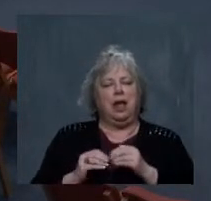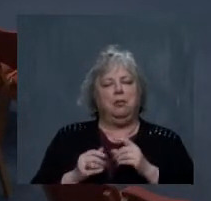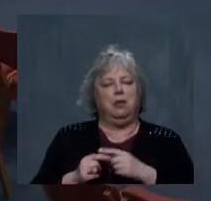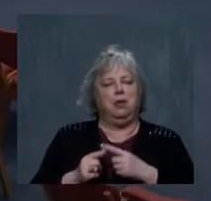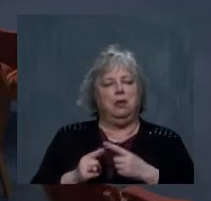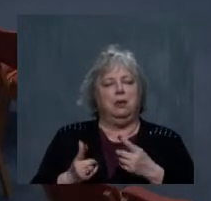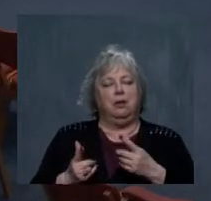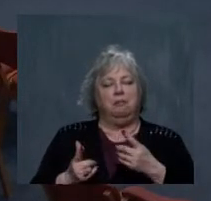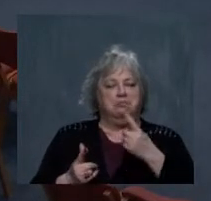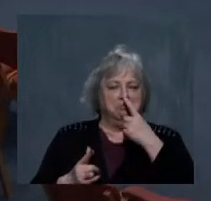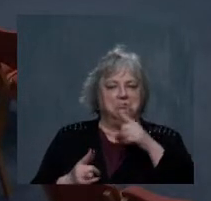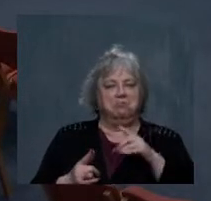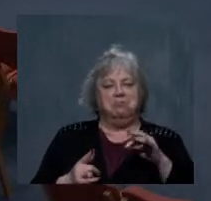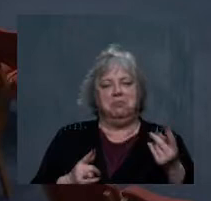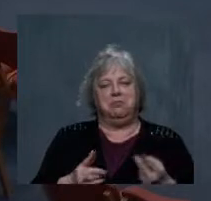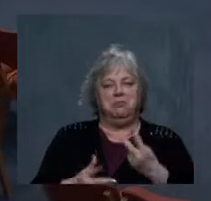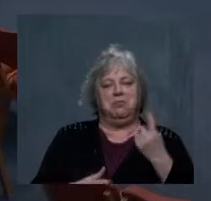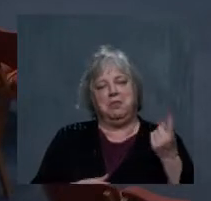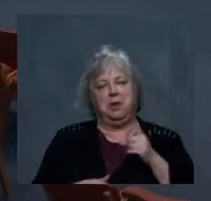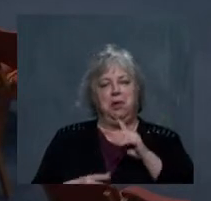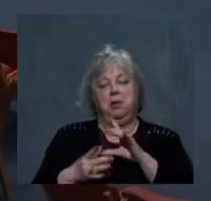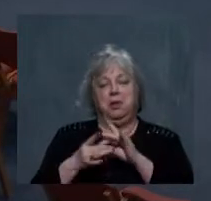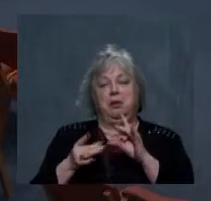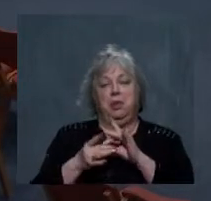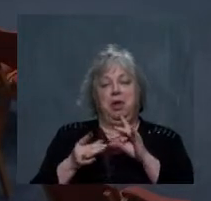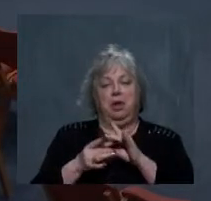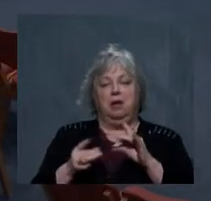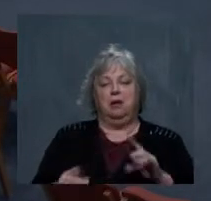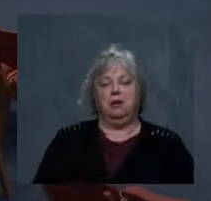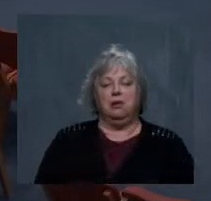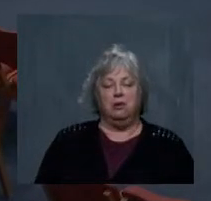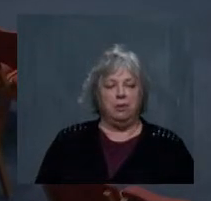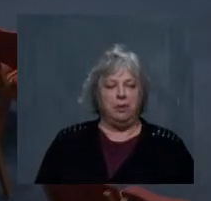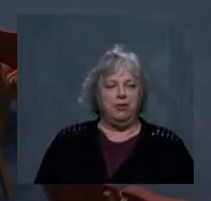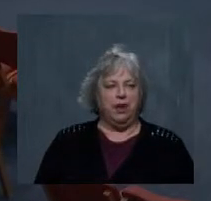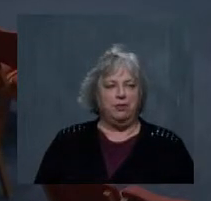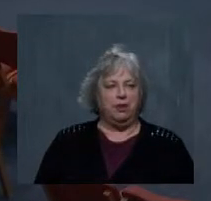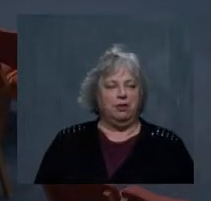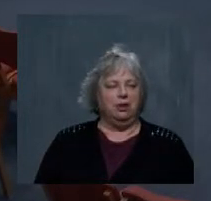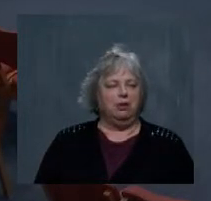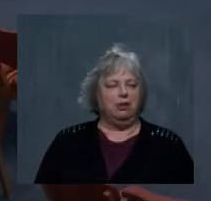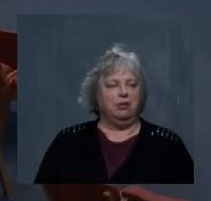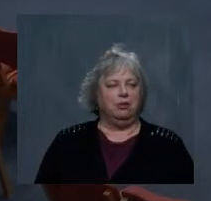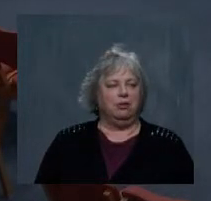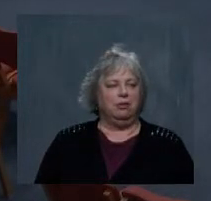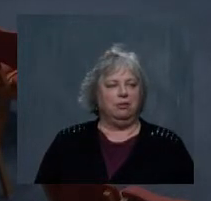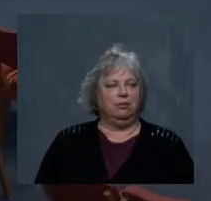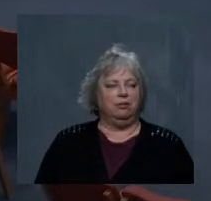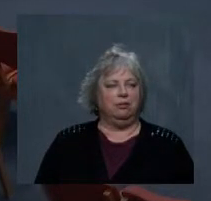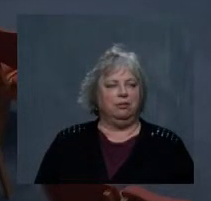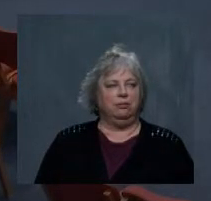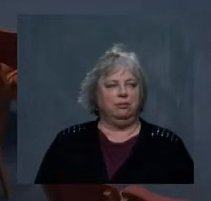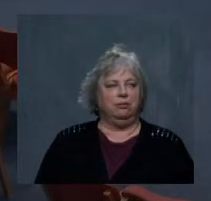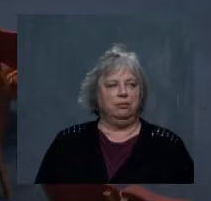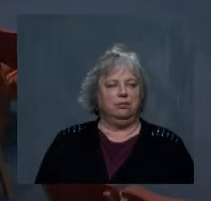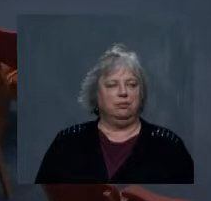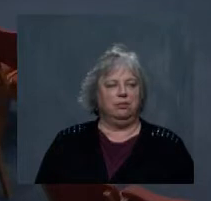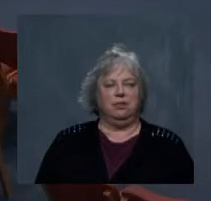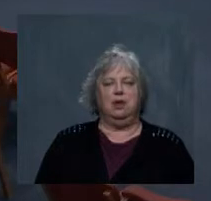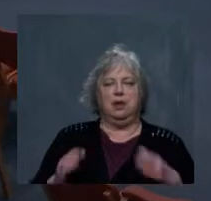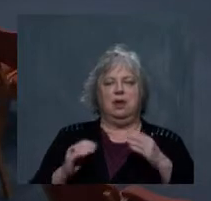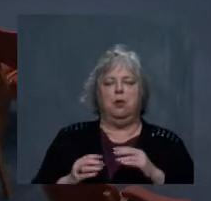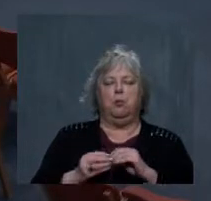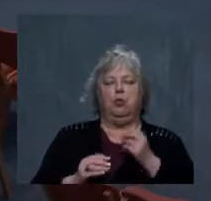then I certainly don't mind you getting up and speaking. Okay. So, next item we all been waiting for. Item